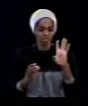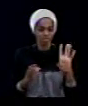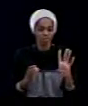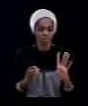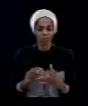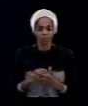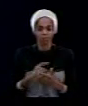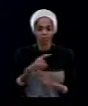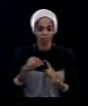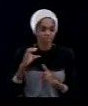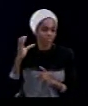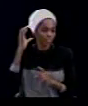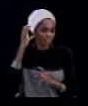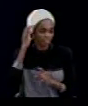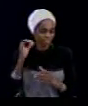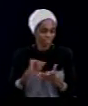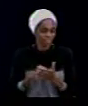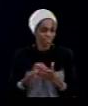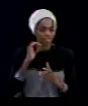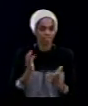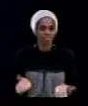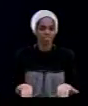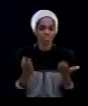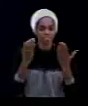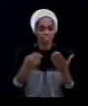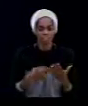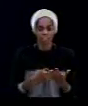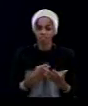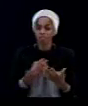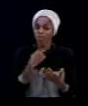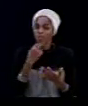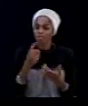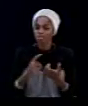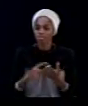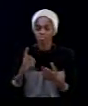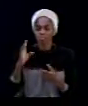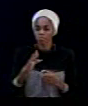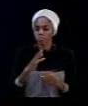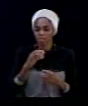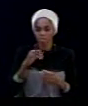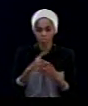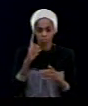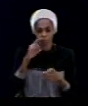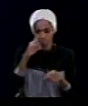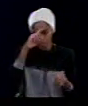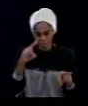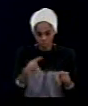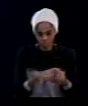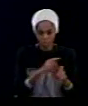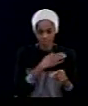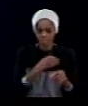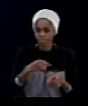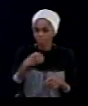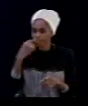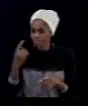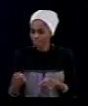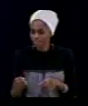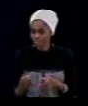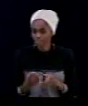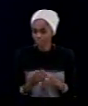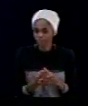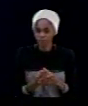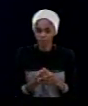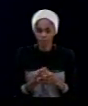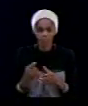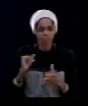They lifted up their voice to God with one accord and said, and that is what we're going to do. We're